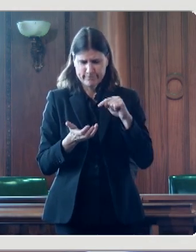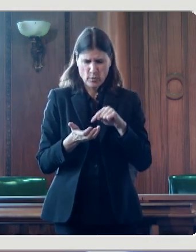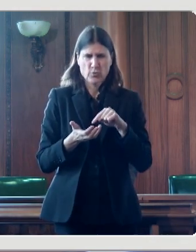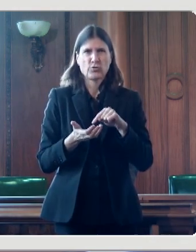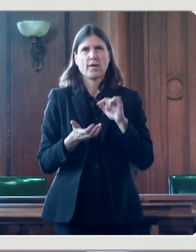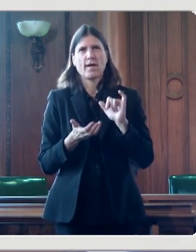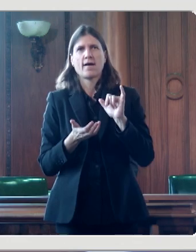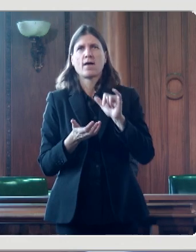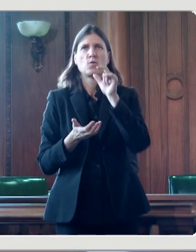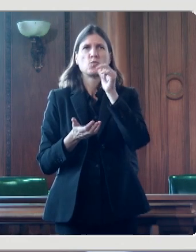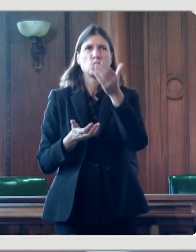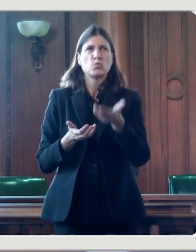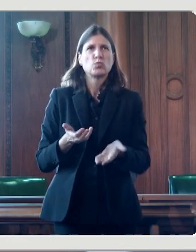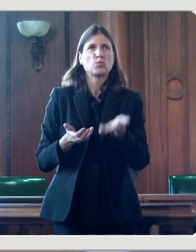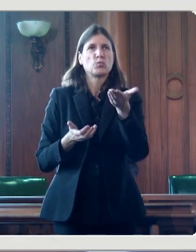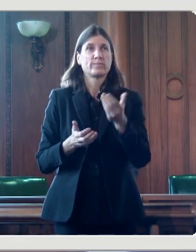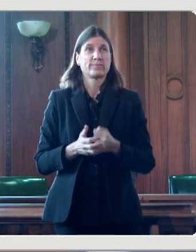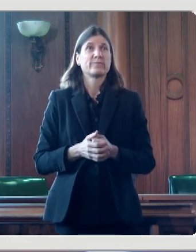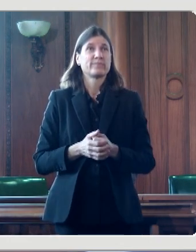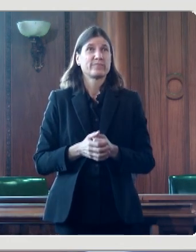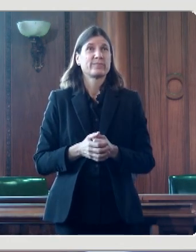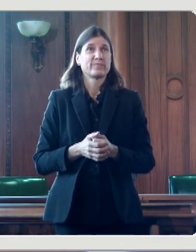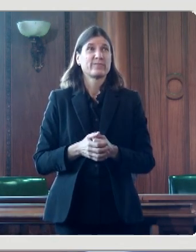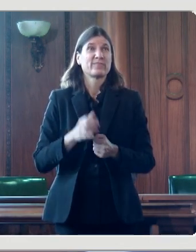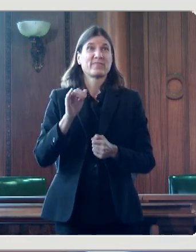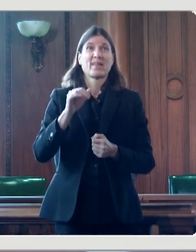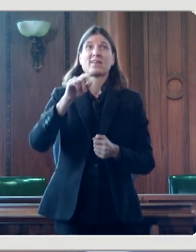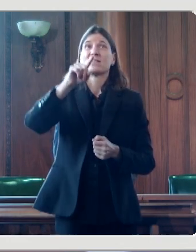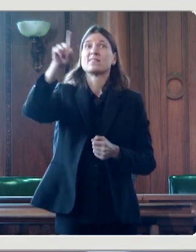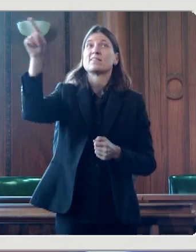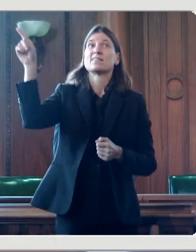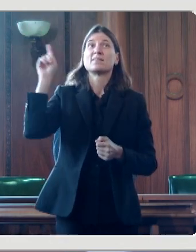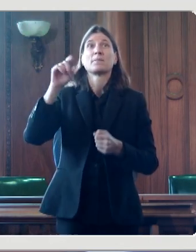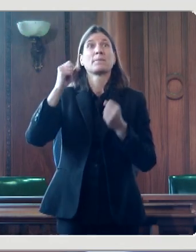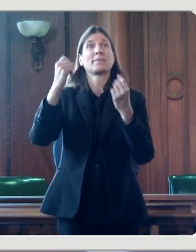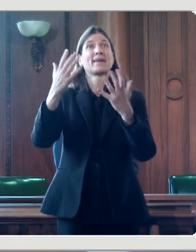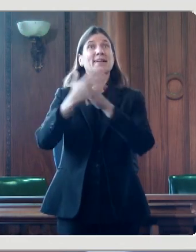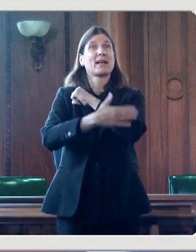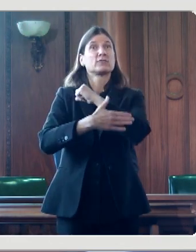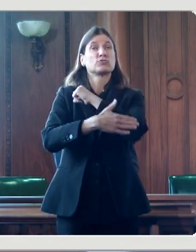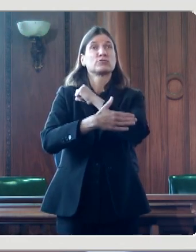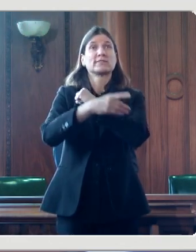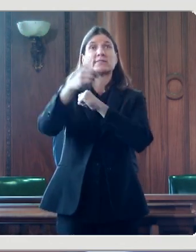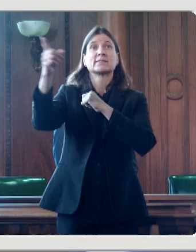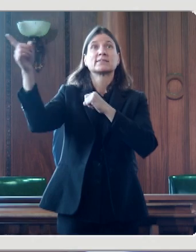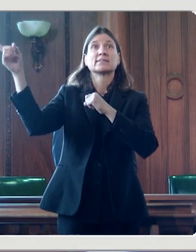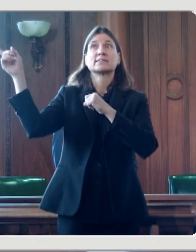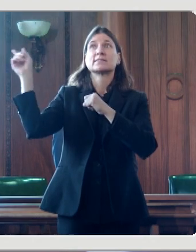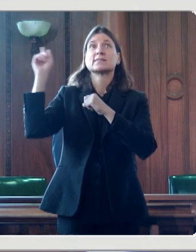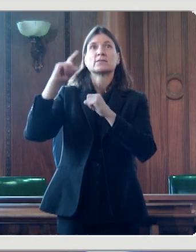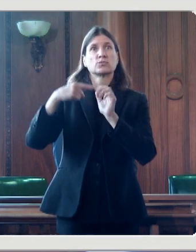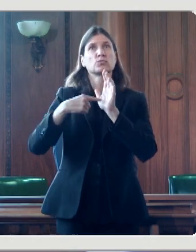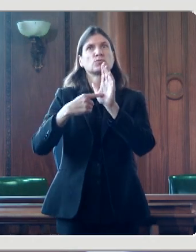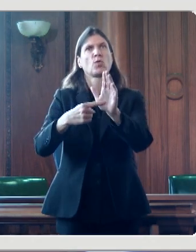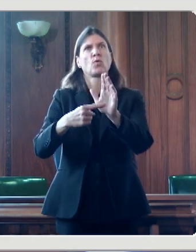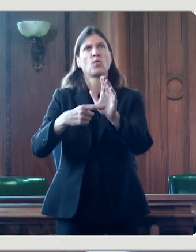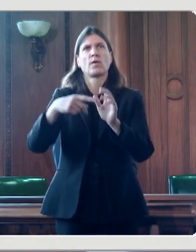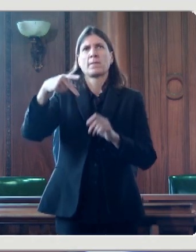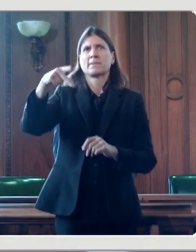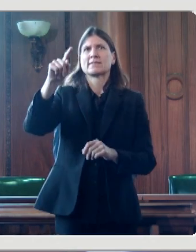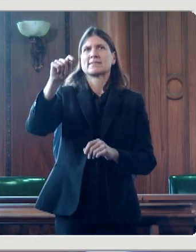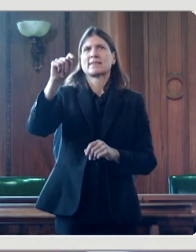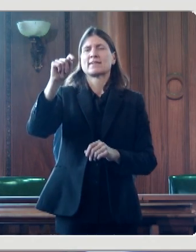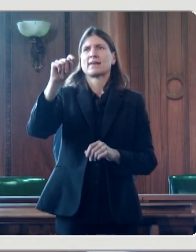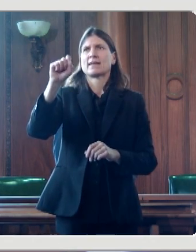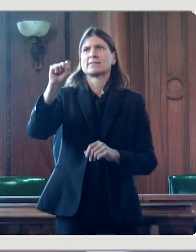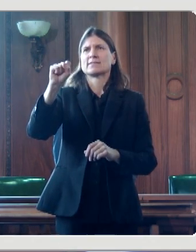resilient, to show post-traumatic growth that have proven to be the most successful in beating back this pandemic. And I believe